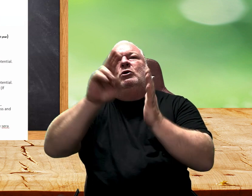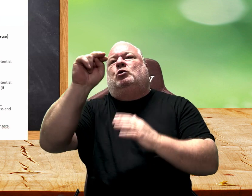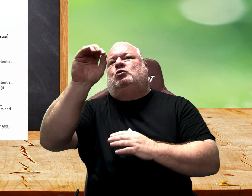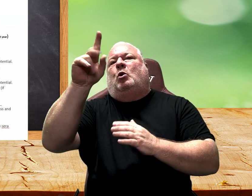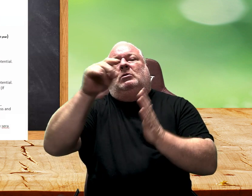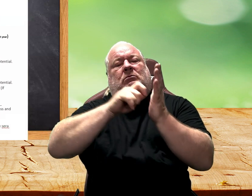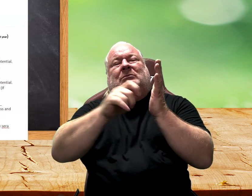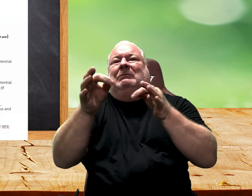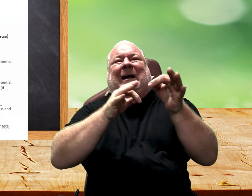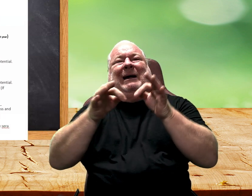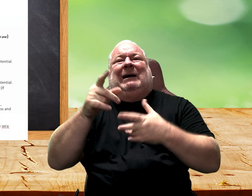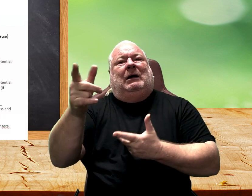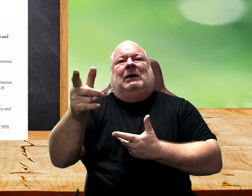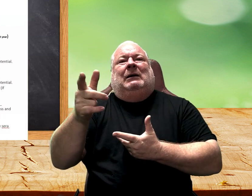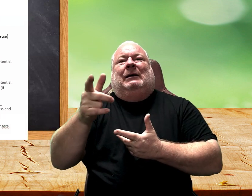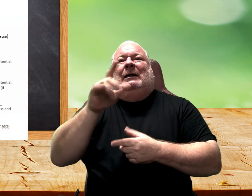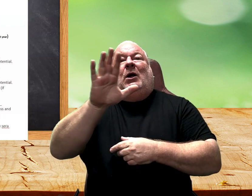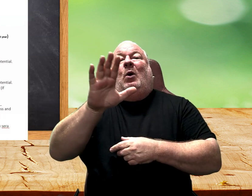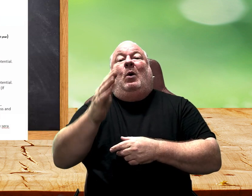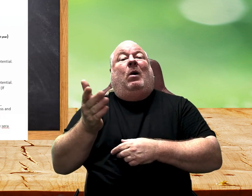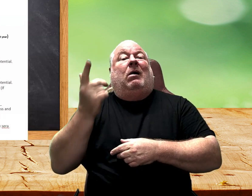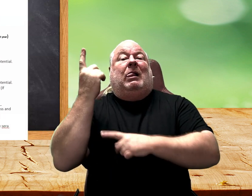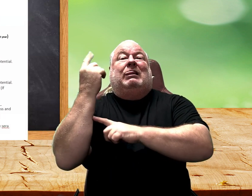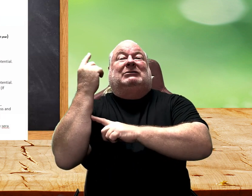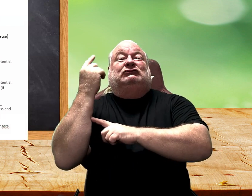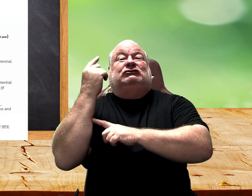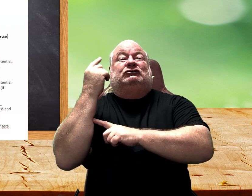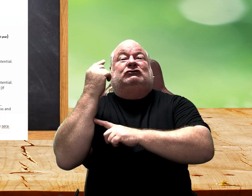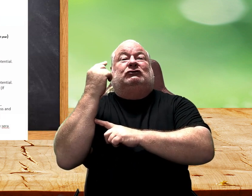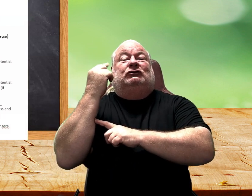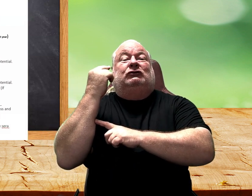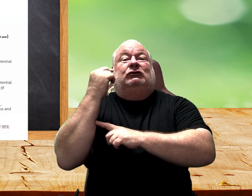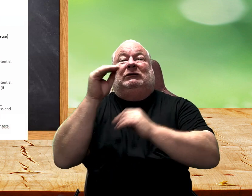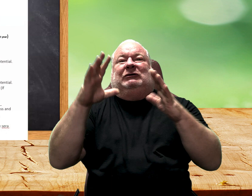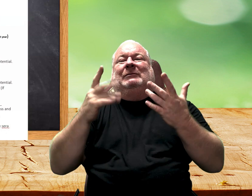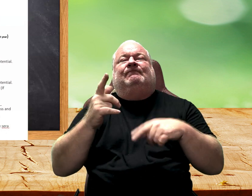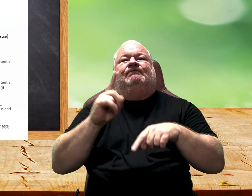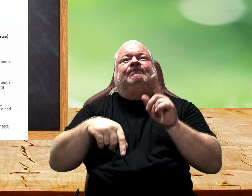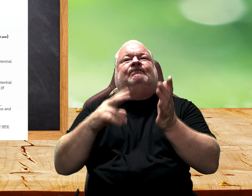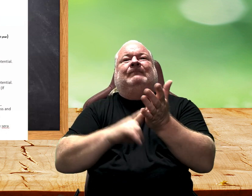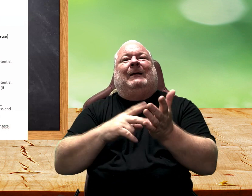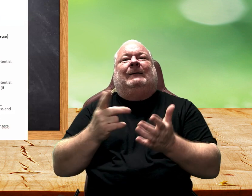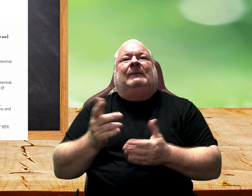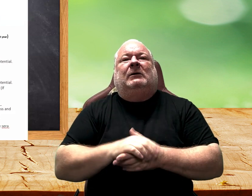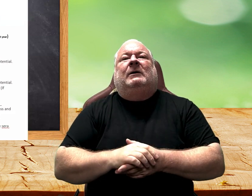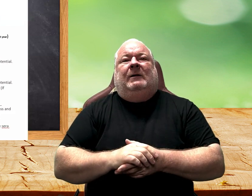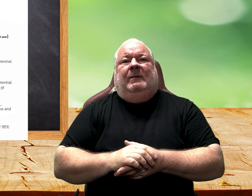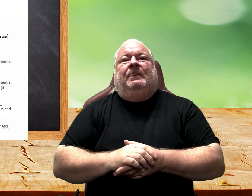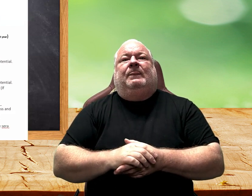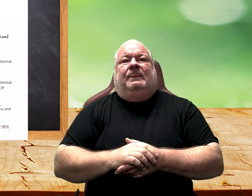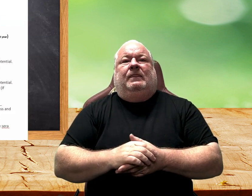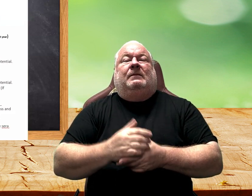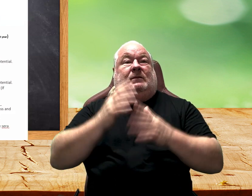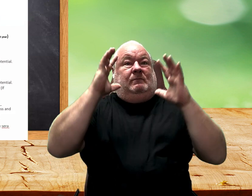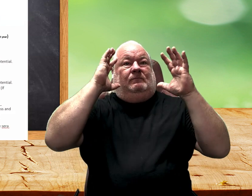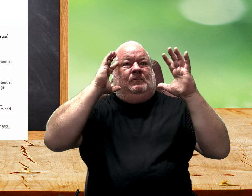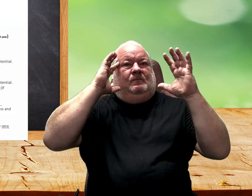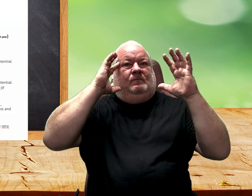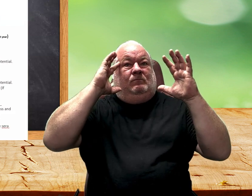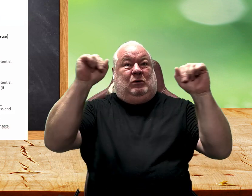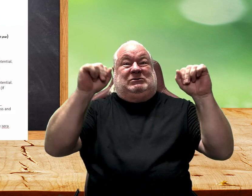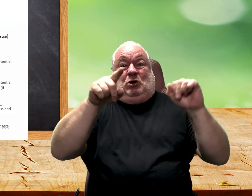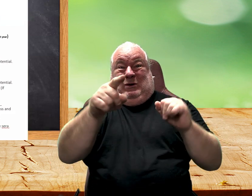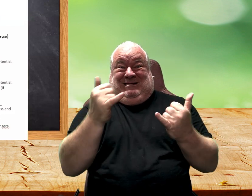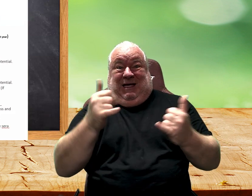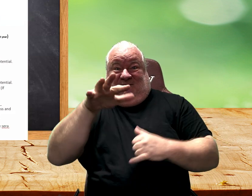note on here indicating that this isn't possible for you. The positions again are president, which means only 5th